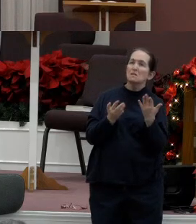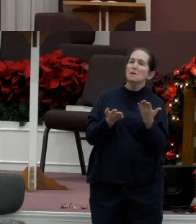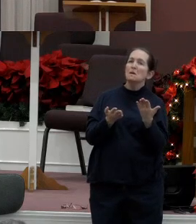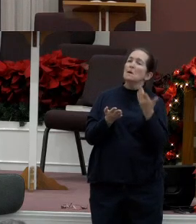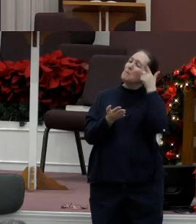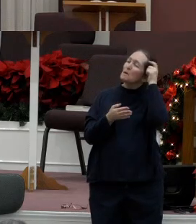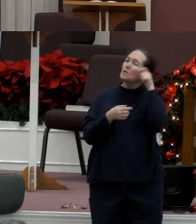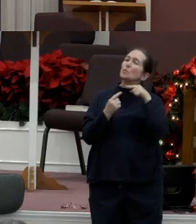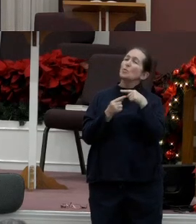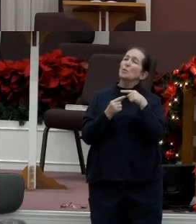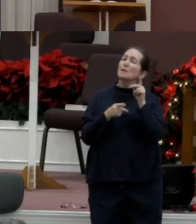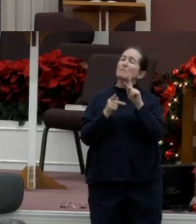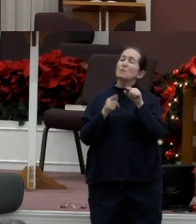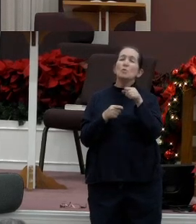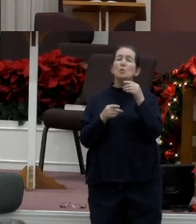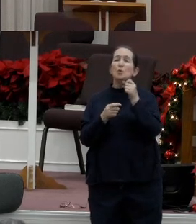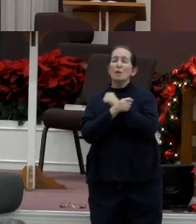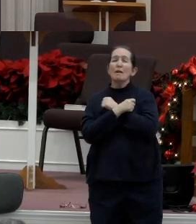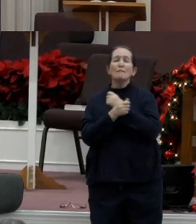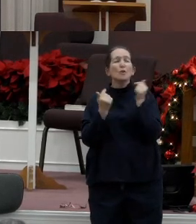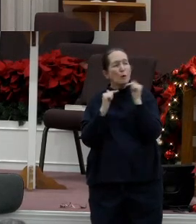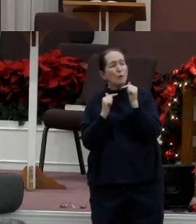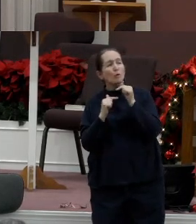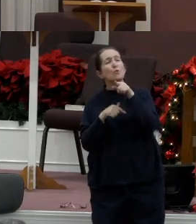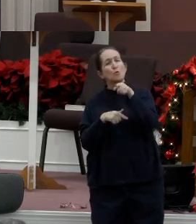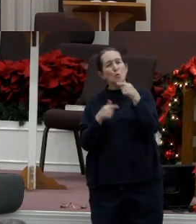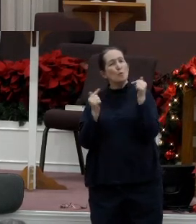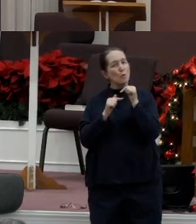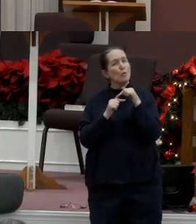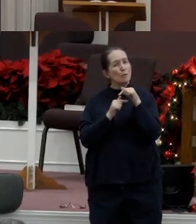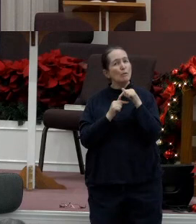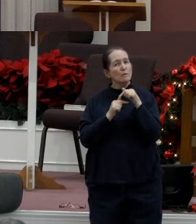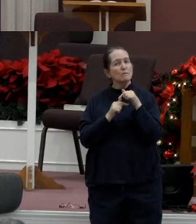Because when the ones you love hurt, you hurt.